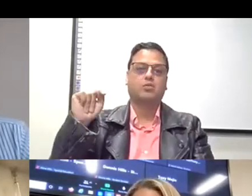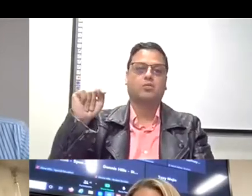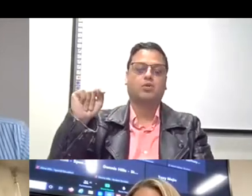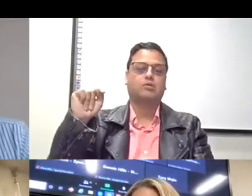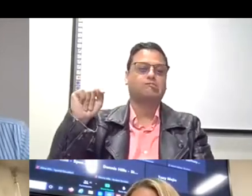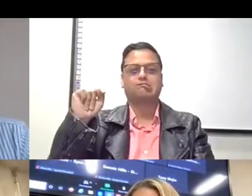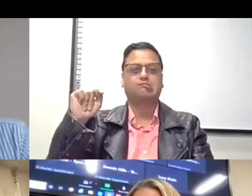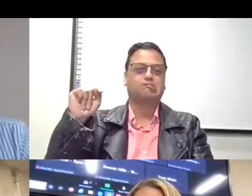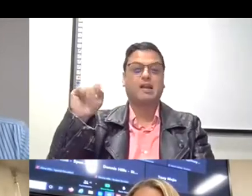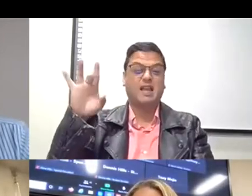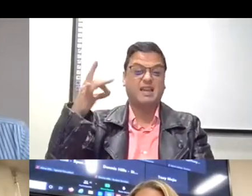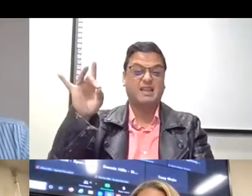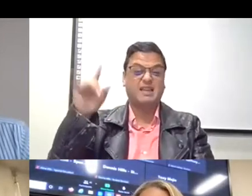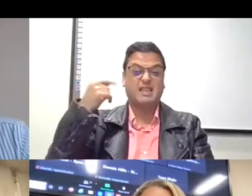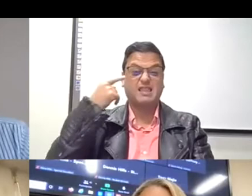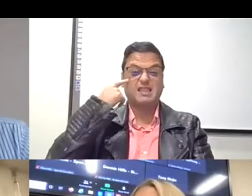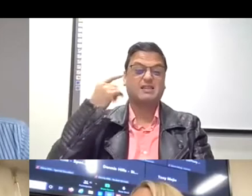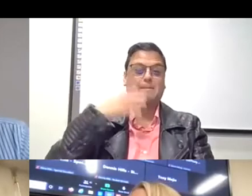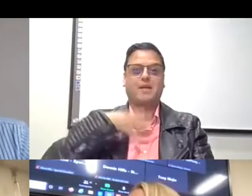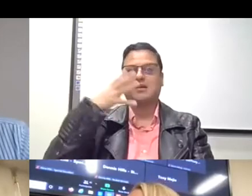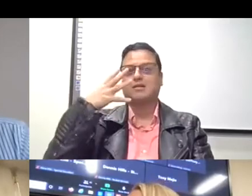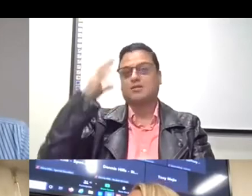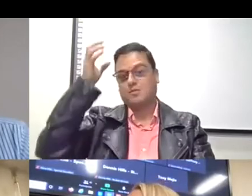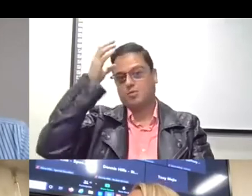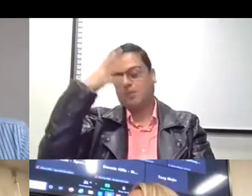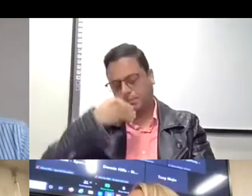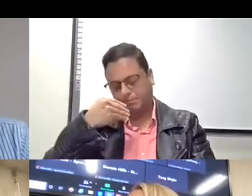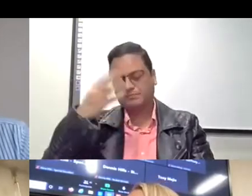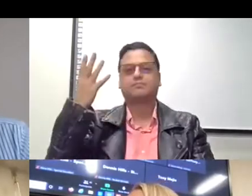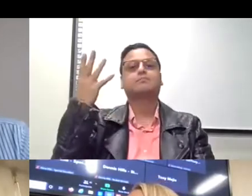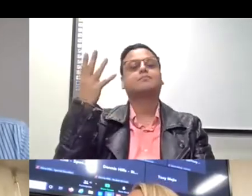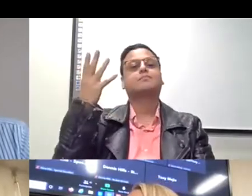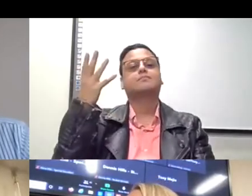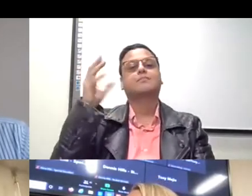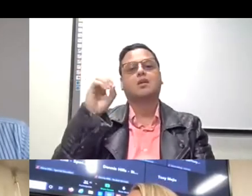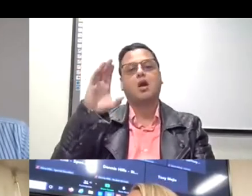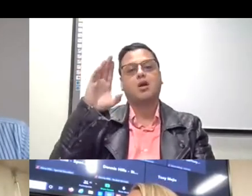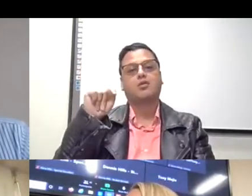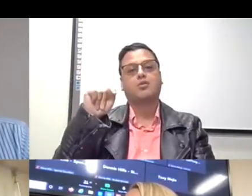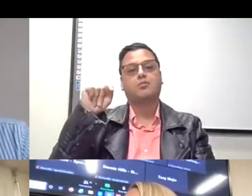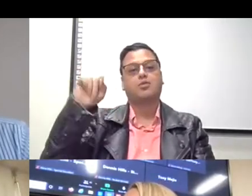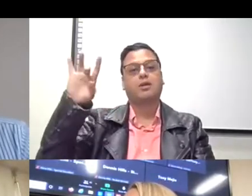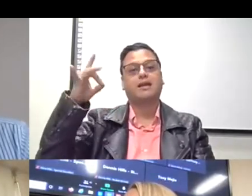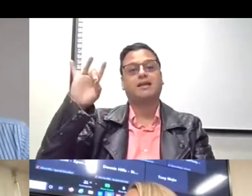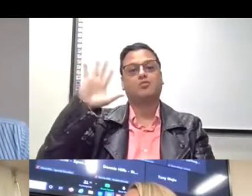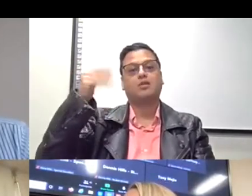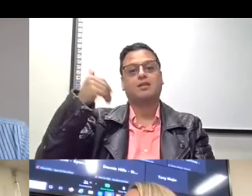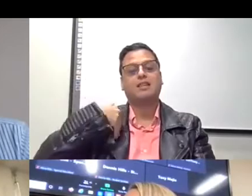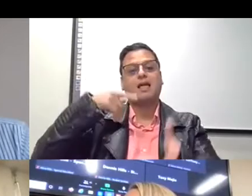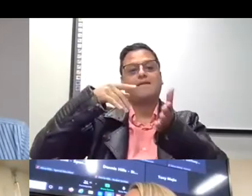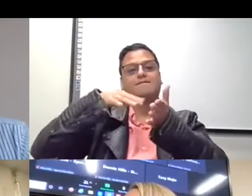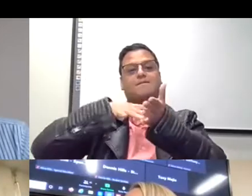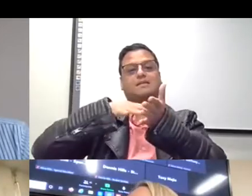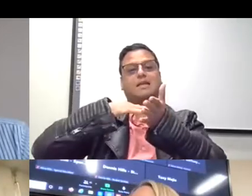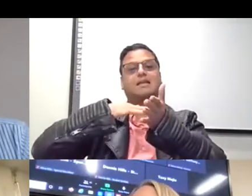I think it's 18th. Sorry, my computer went to sleep here. On October 18th, there's going to be a study session, or at least it's